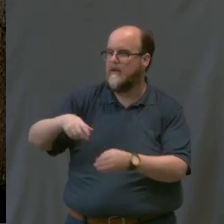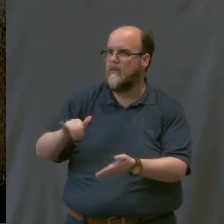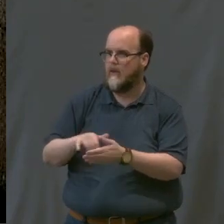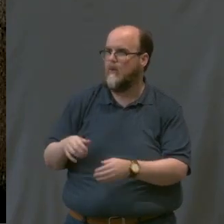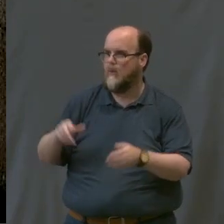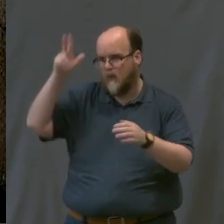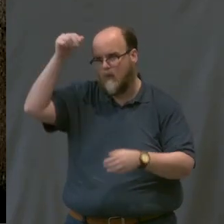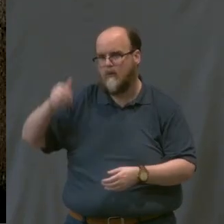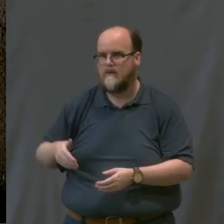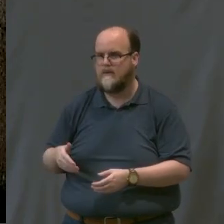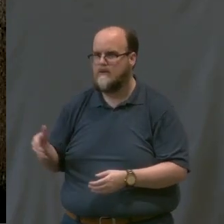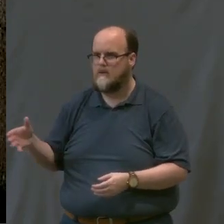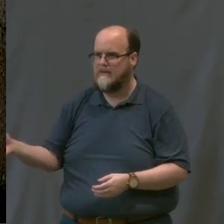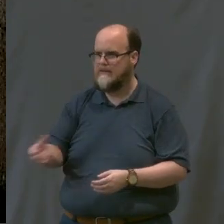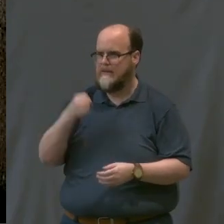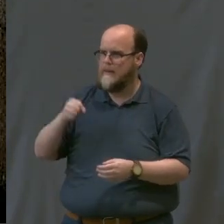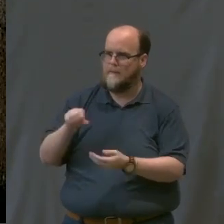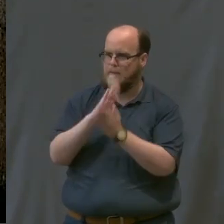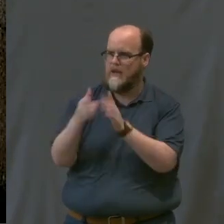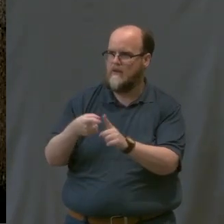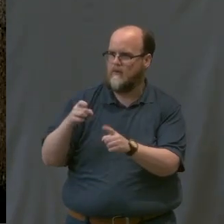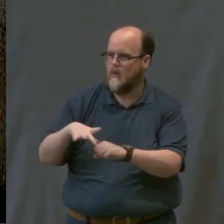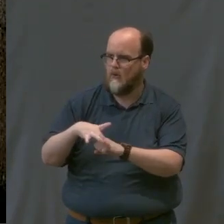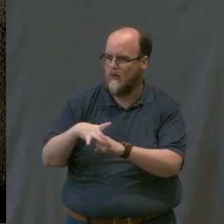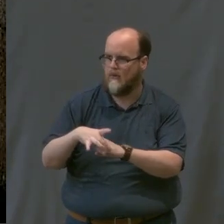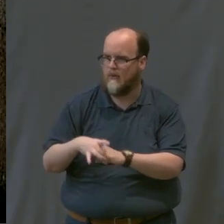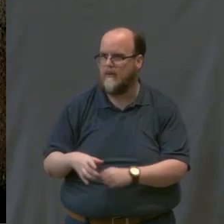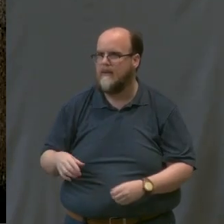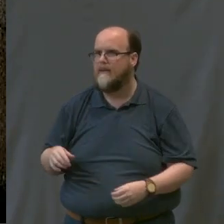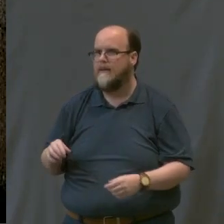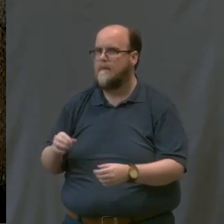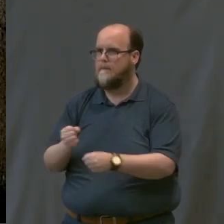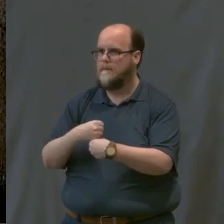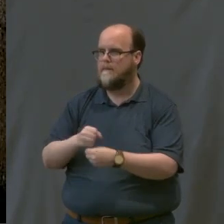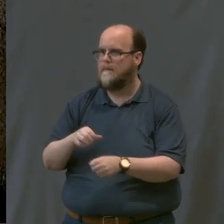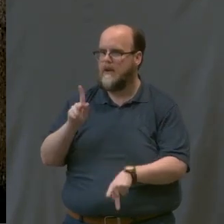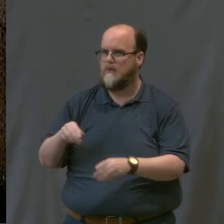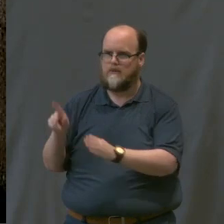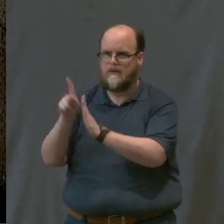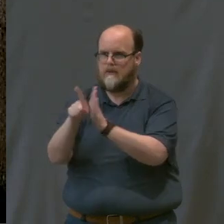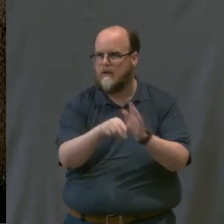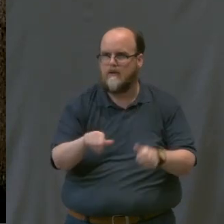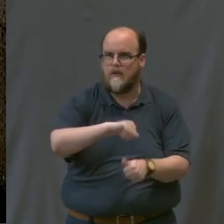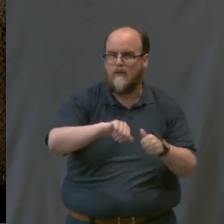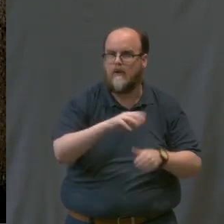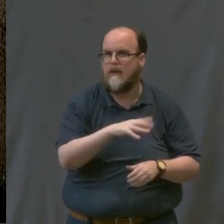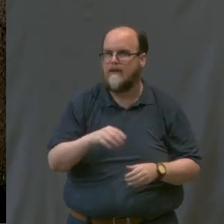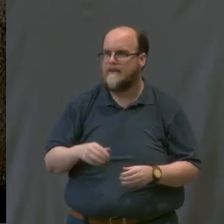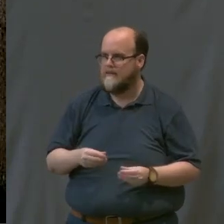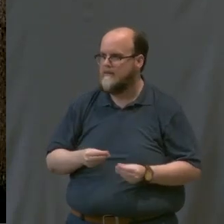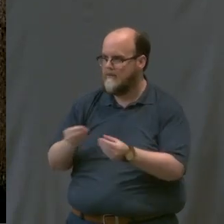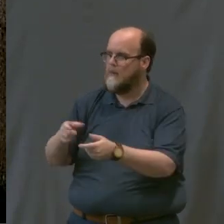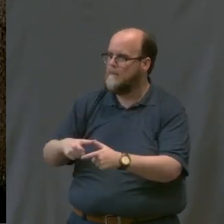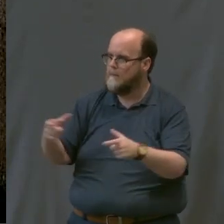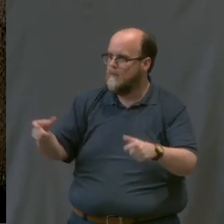to take peace from the earth, and that people should kill one another, and there was given to him a great